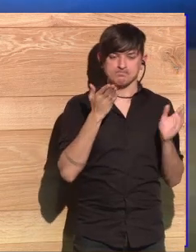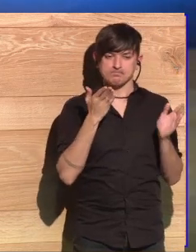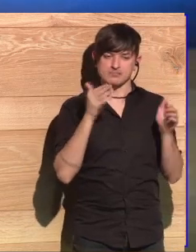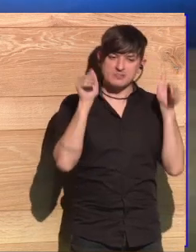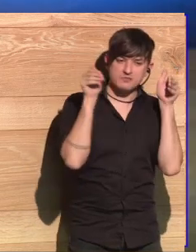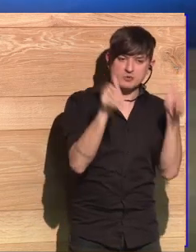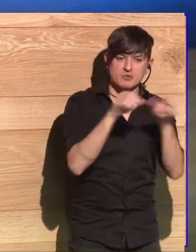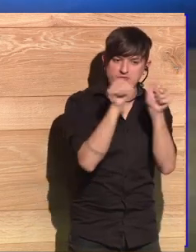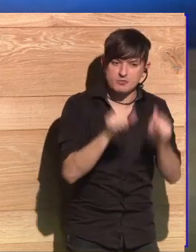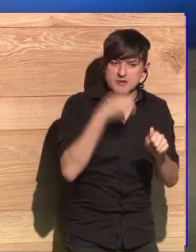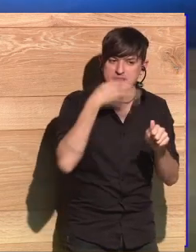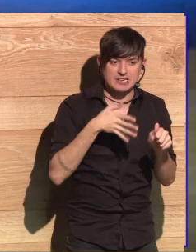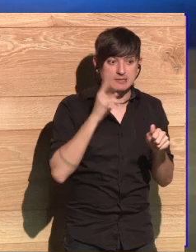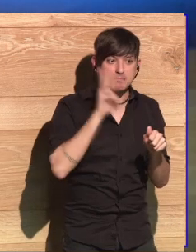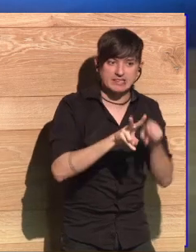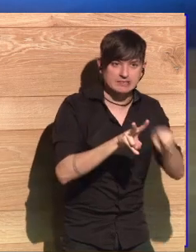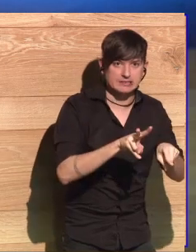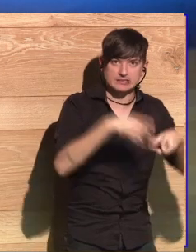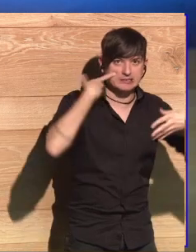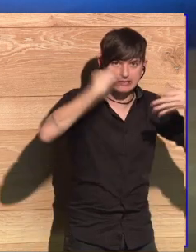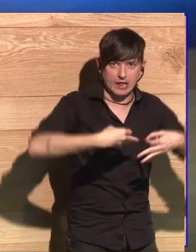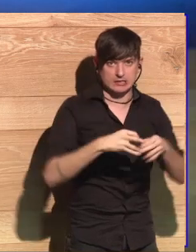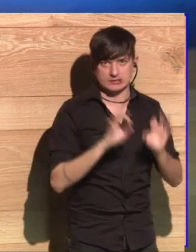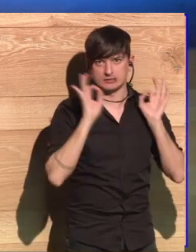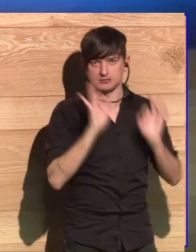And yeah, in Portland,